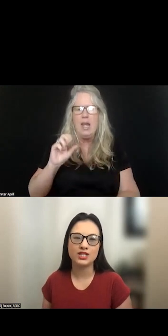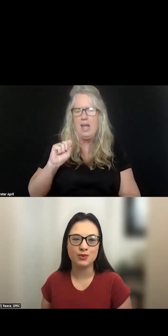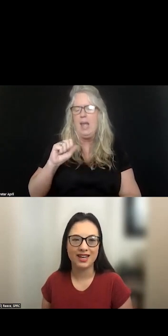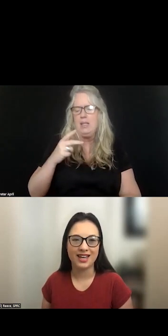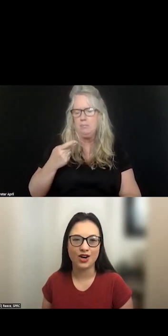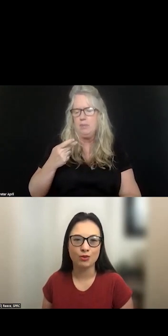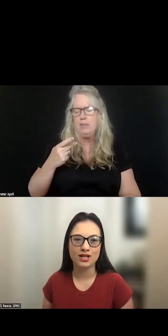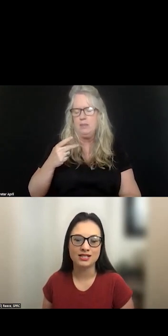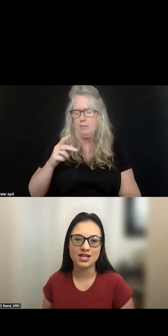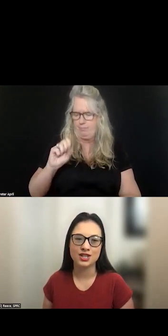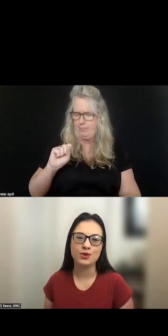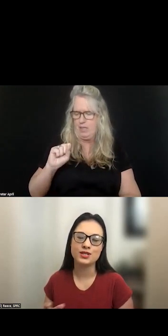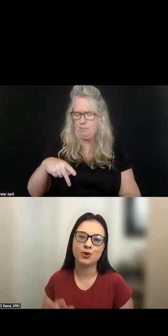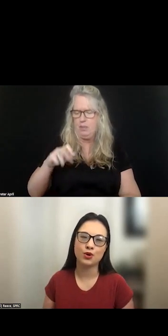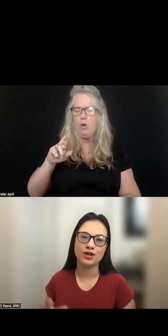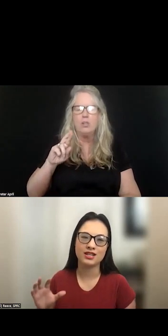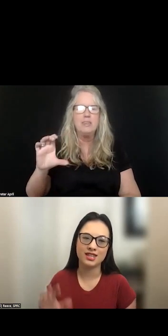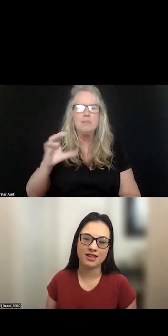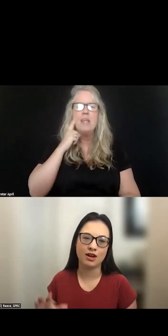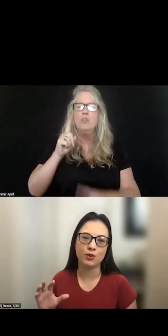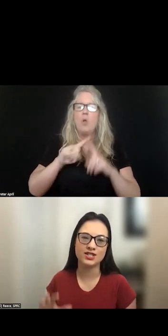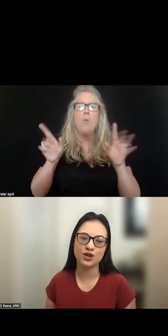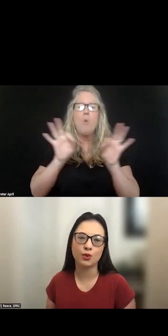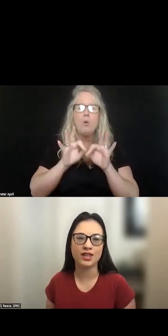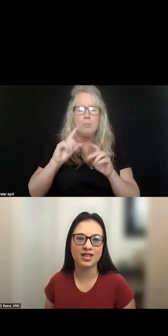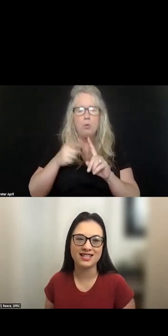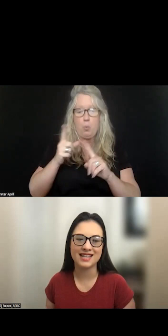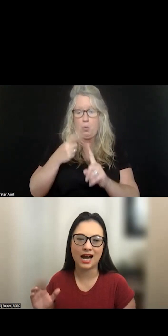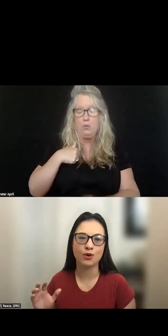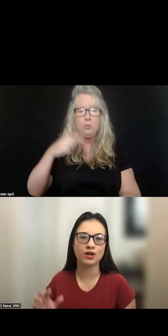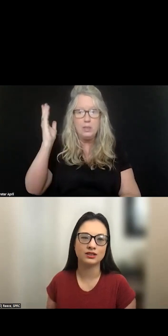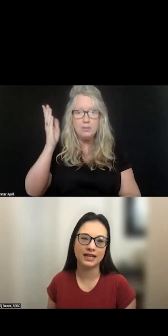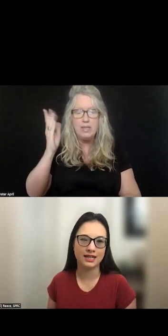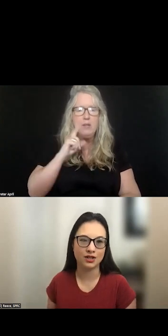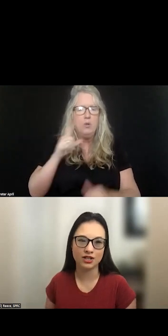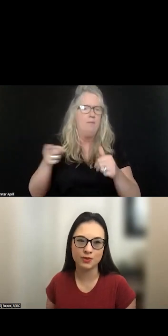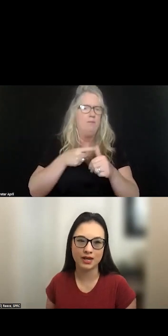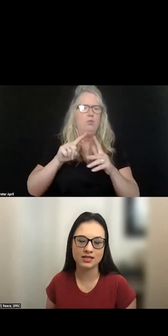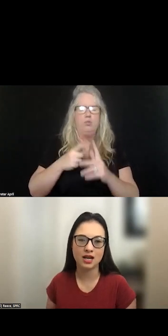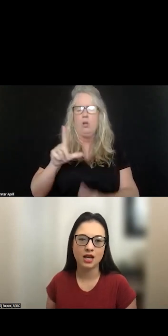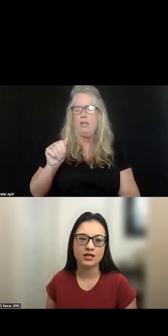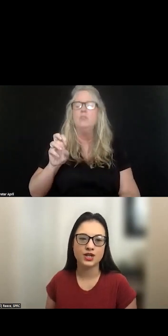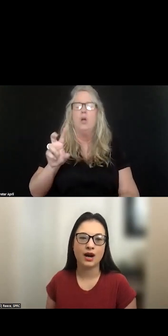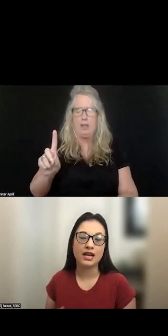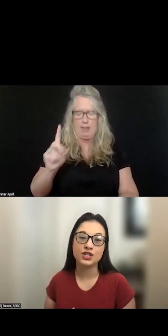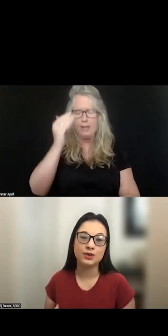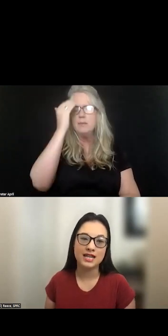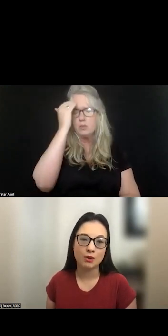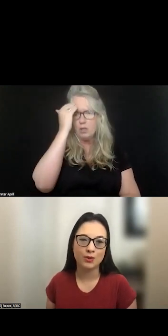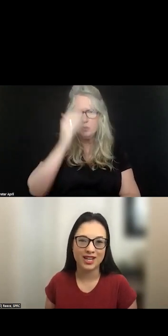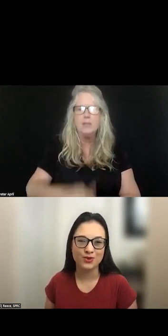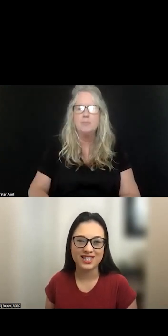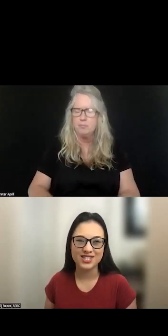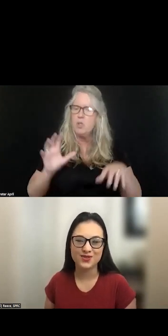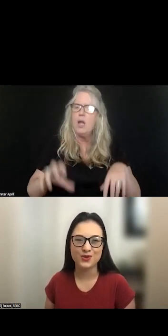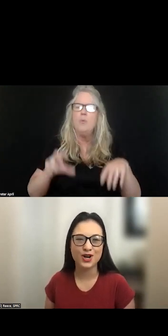when we do begin our presentation, the most important thing that we start with is our land acknowledgement. So I do want to take a